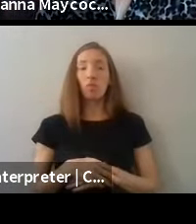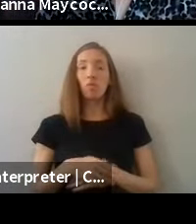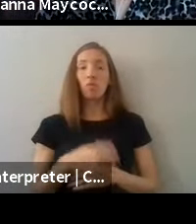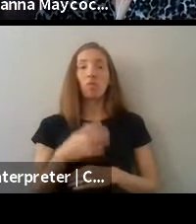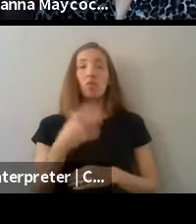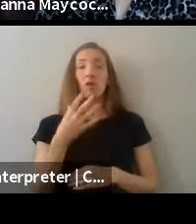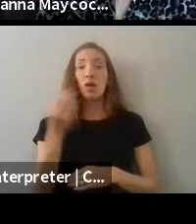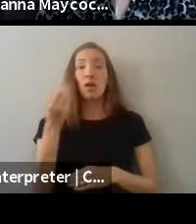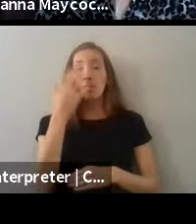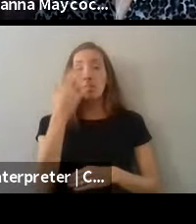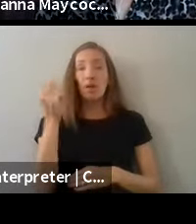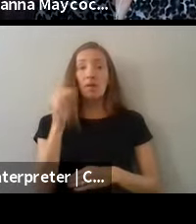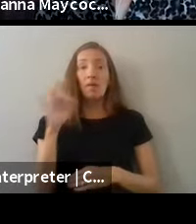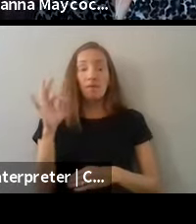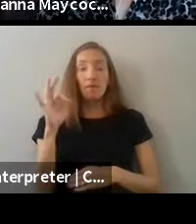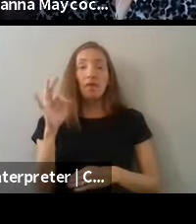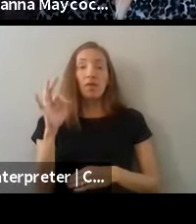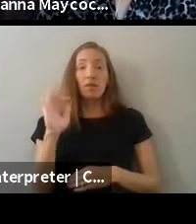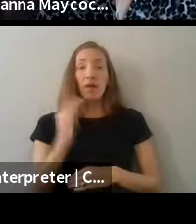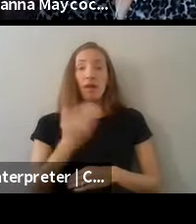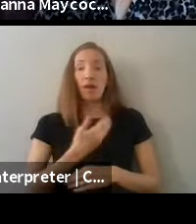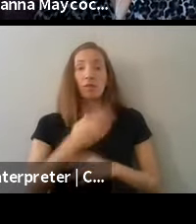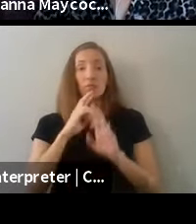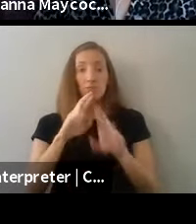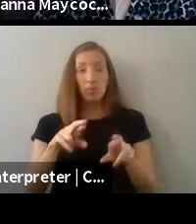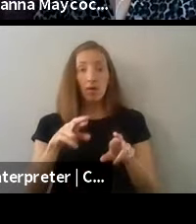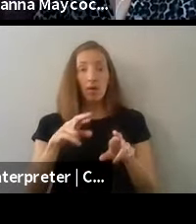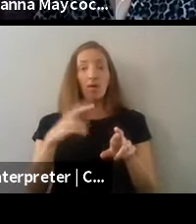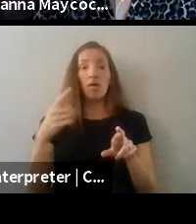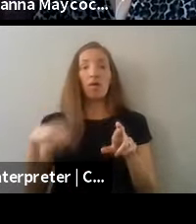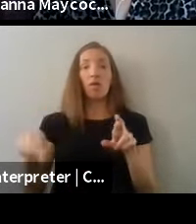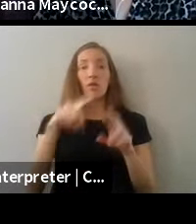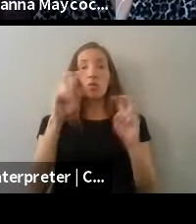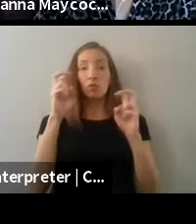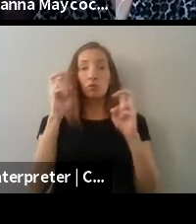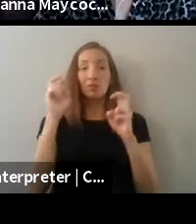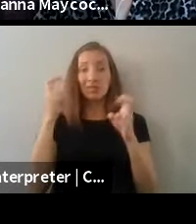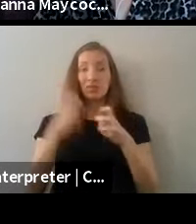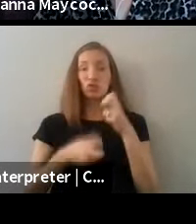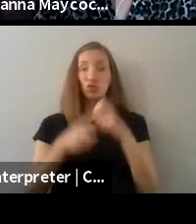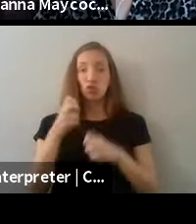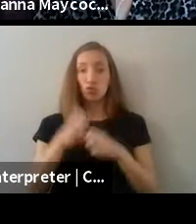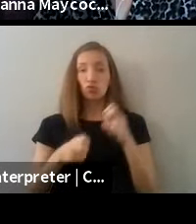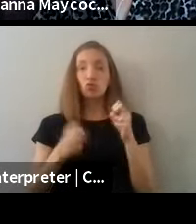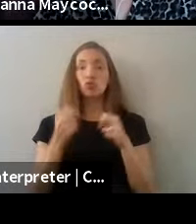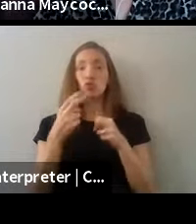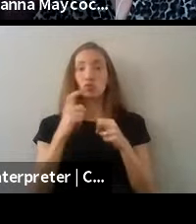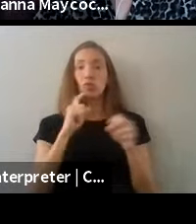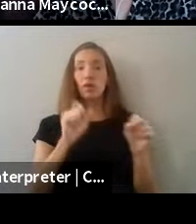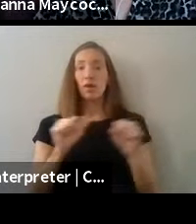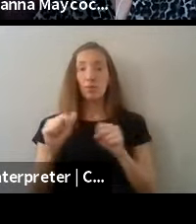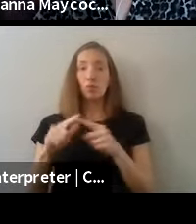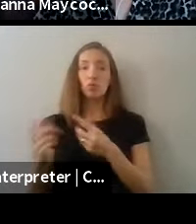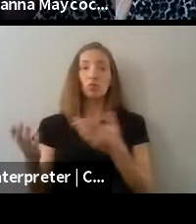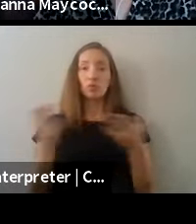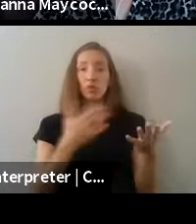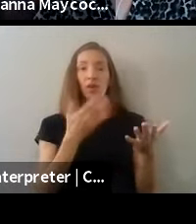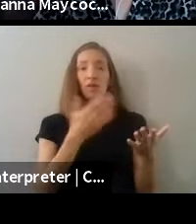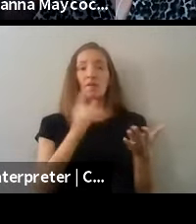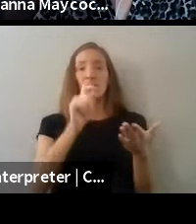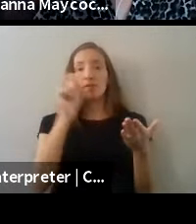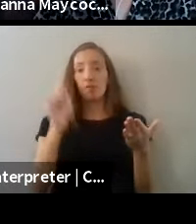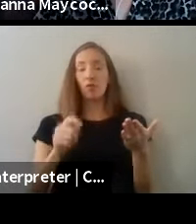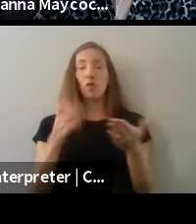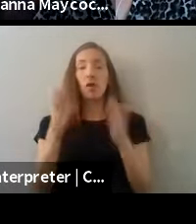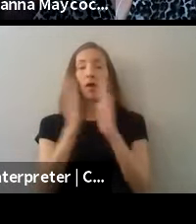country, those are issues that she was able to take there and therefore ask that some schools remain open because they translate to safe houses